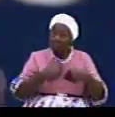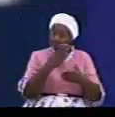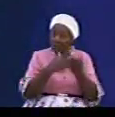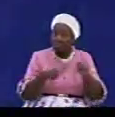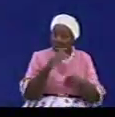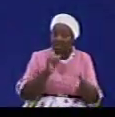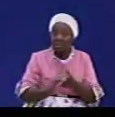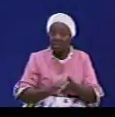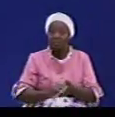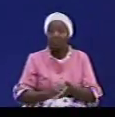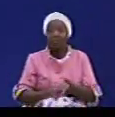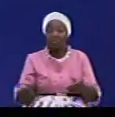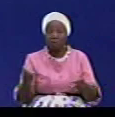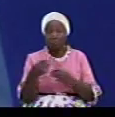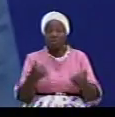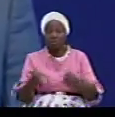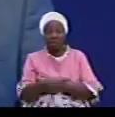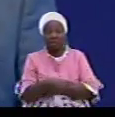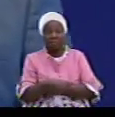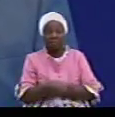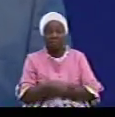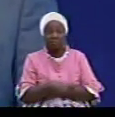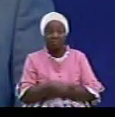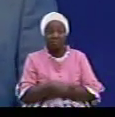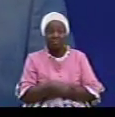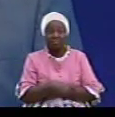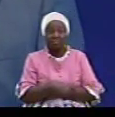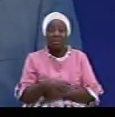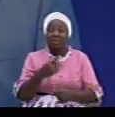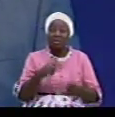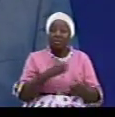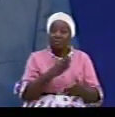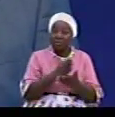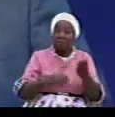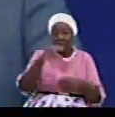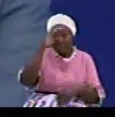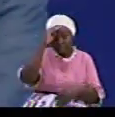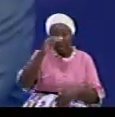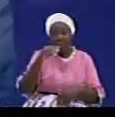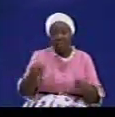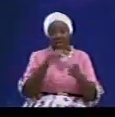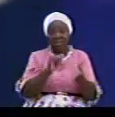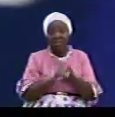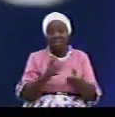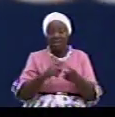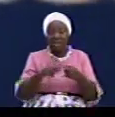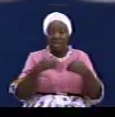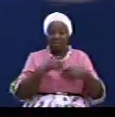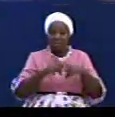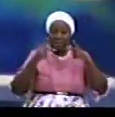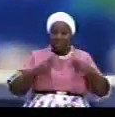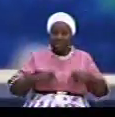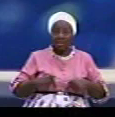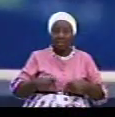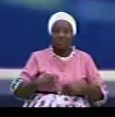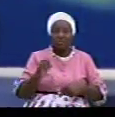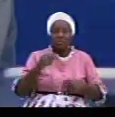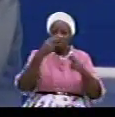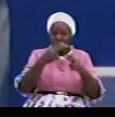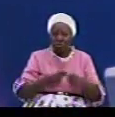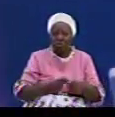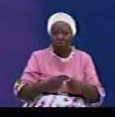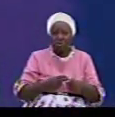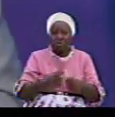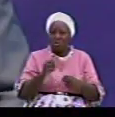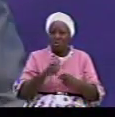The pygmies of a man. A pygmy of a personality. So short, so anemic,